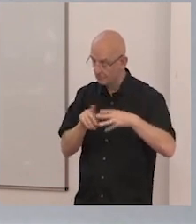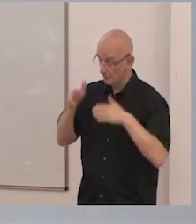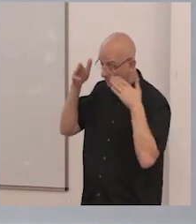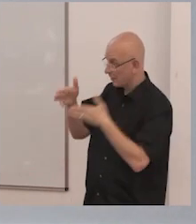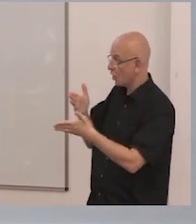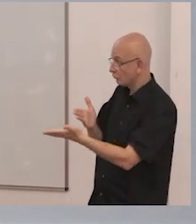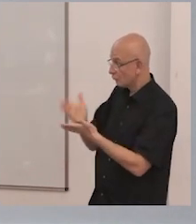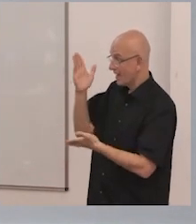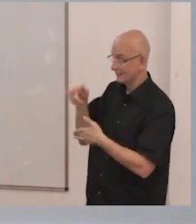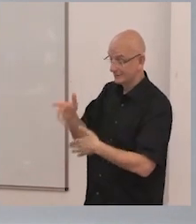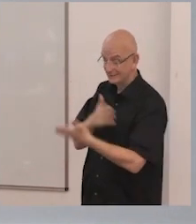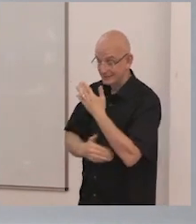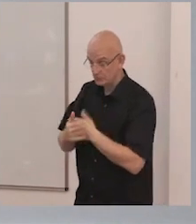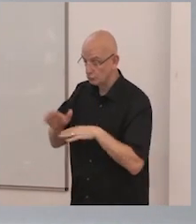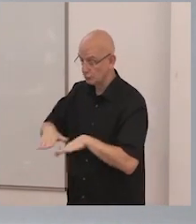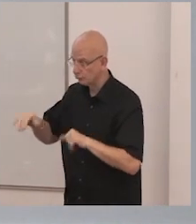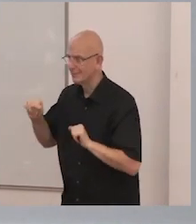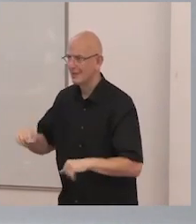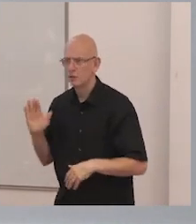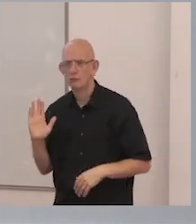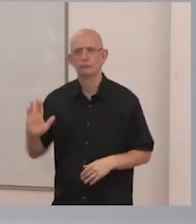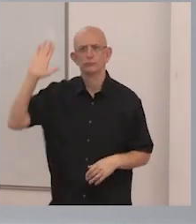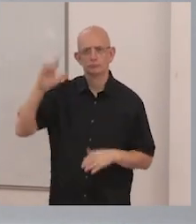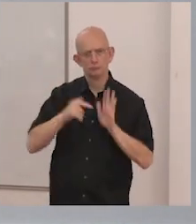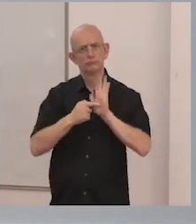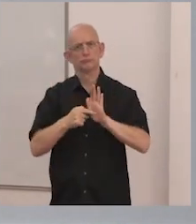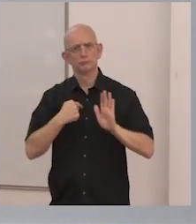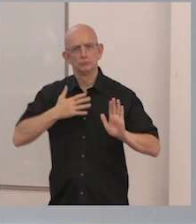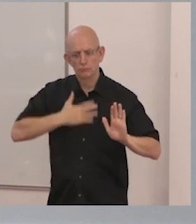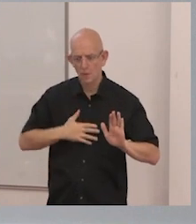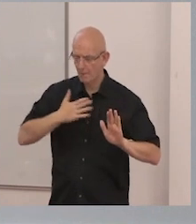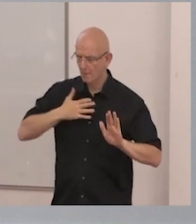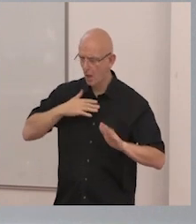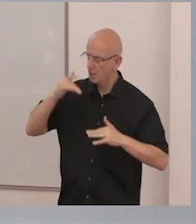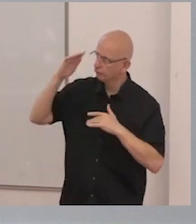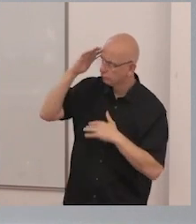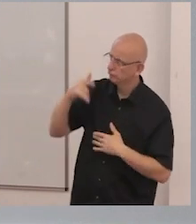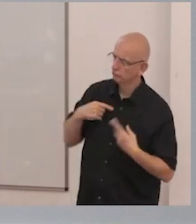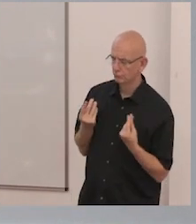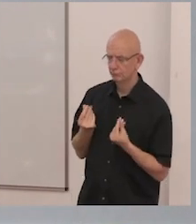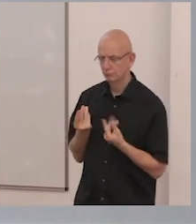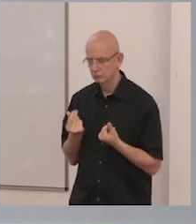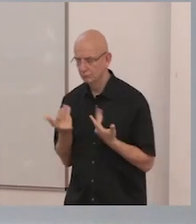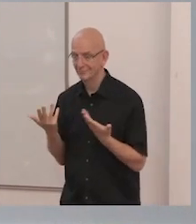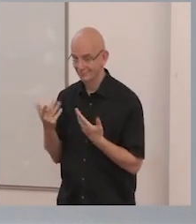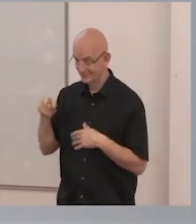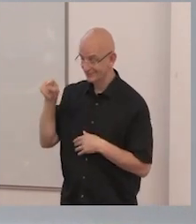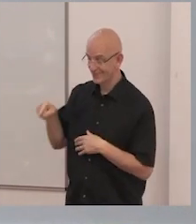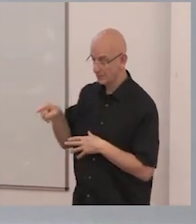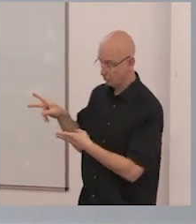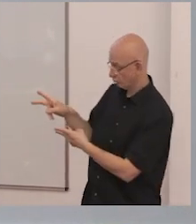that directly across from the CIC. However, 7.3 is